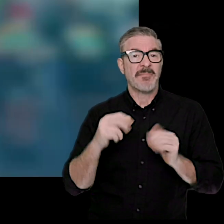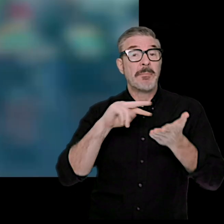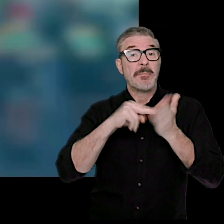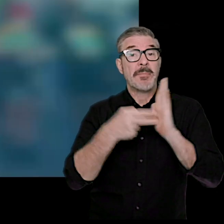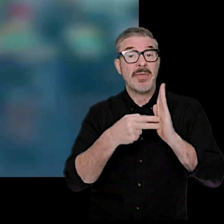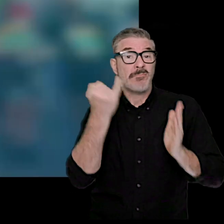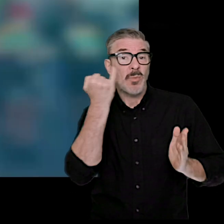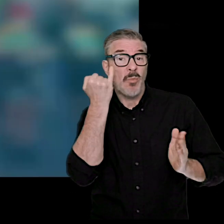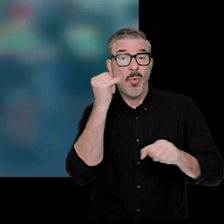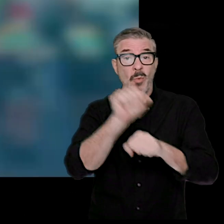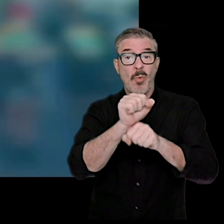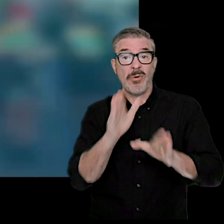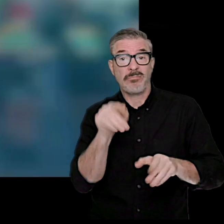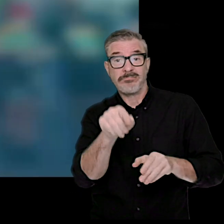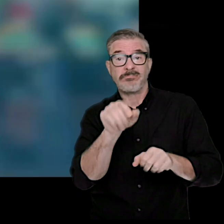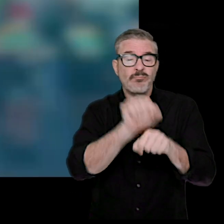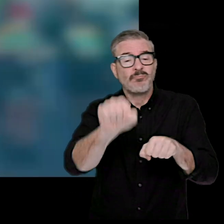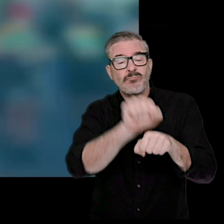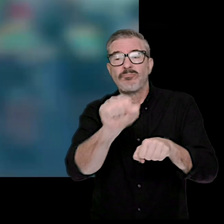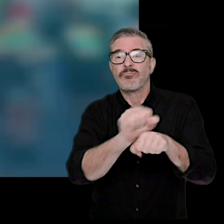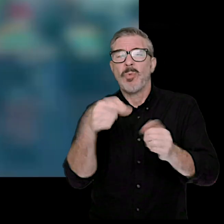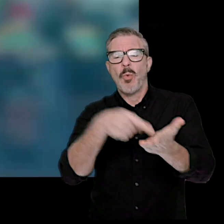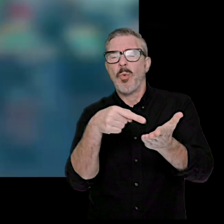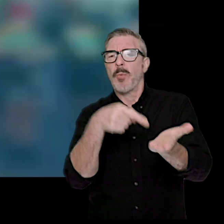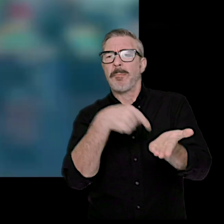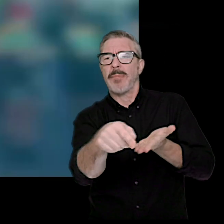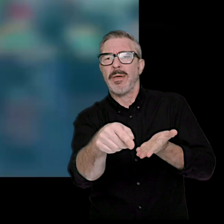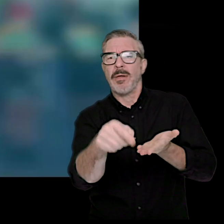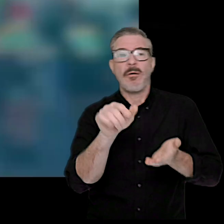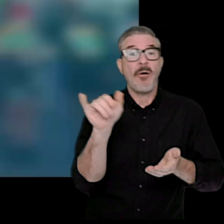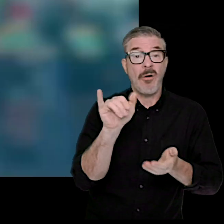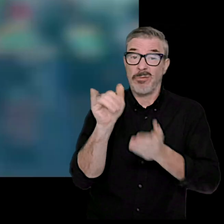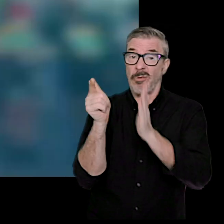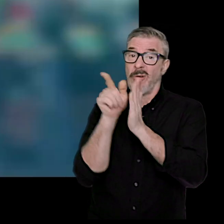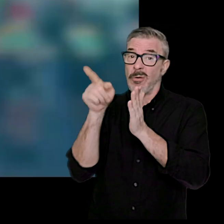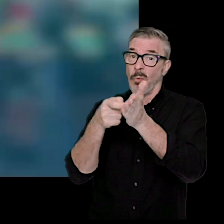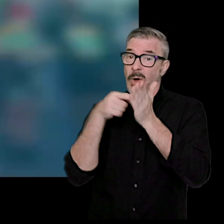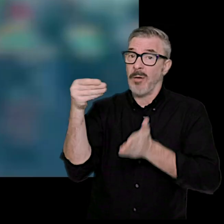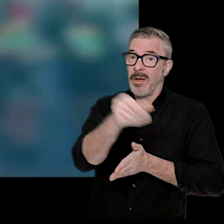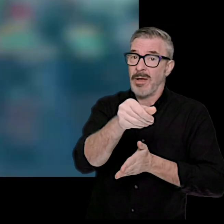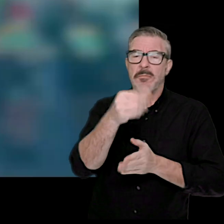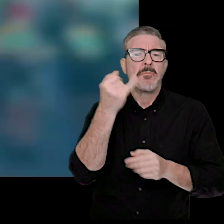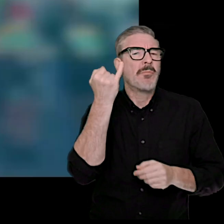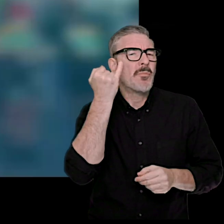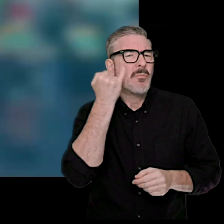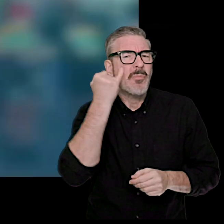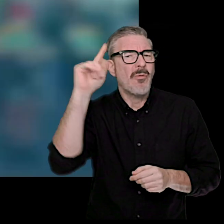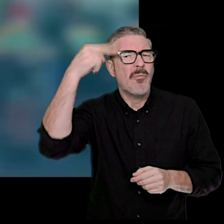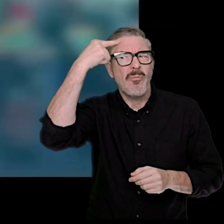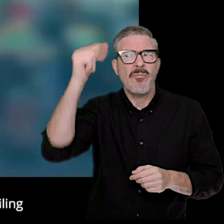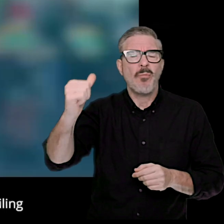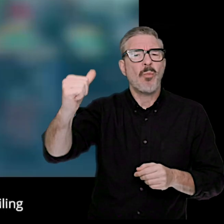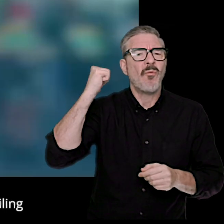workshop, there is a general sense of what they mean. The first one is wage